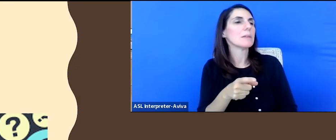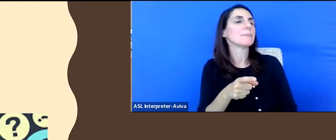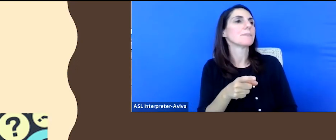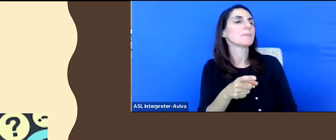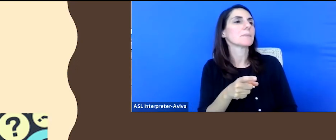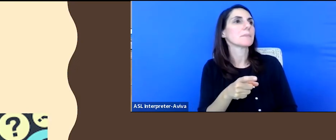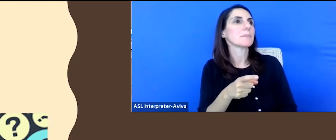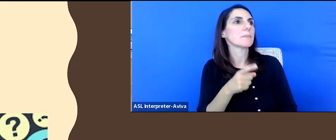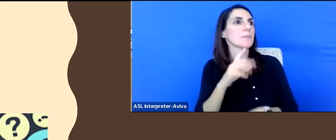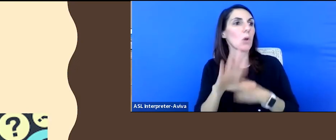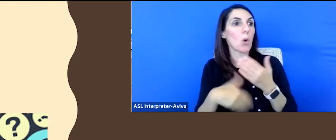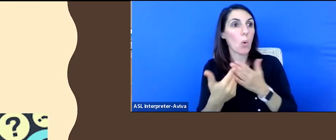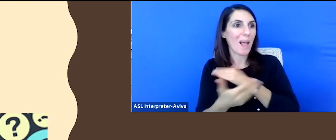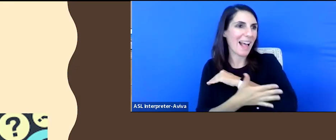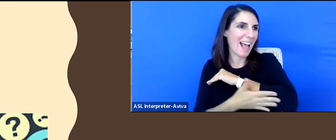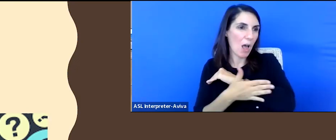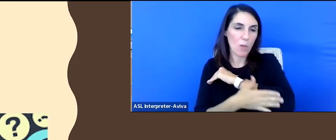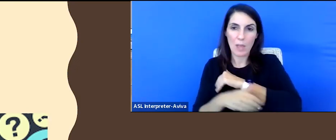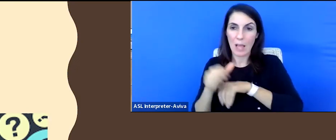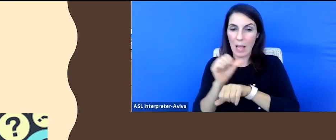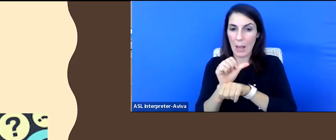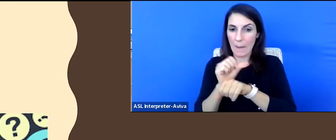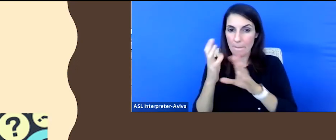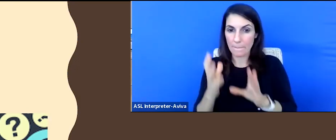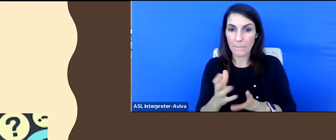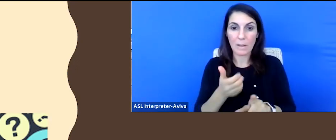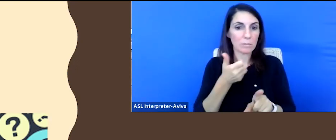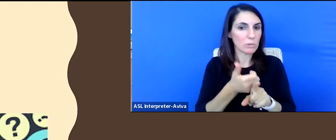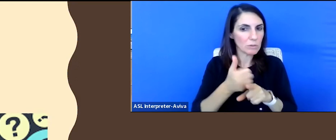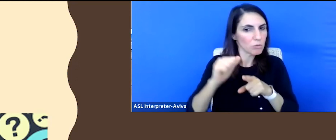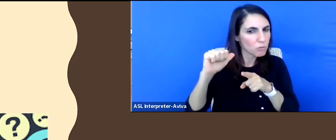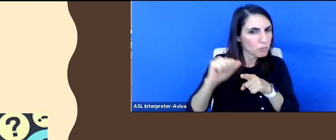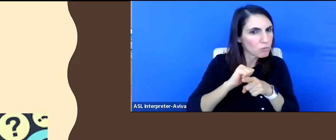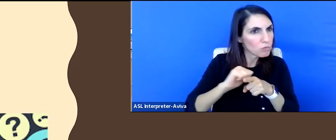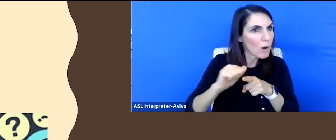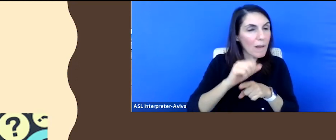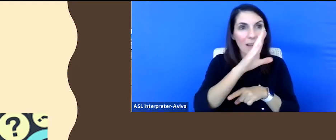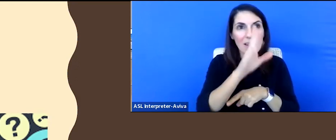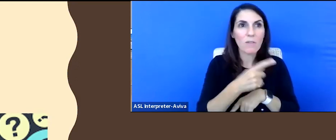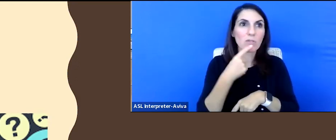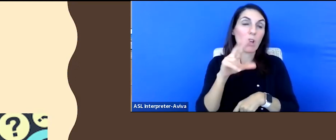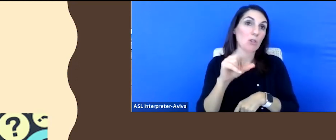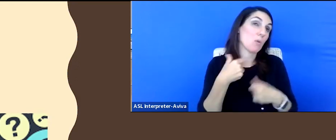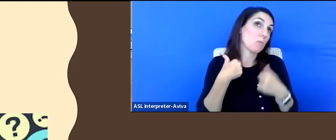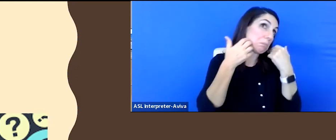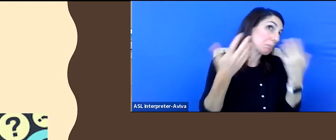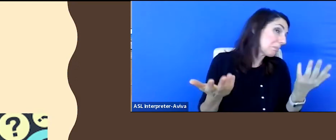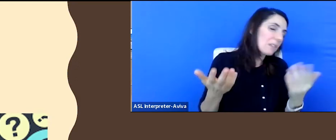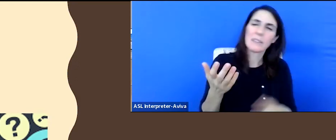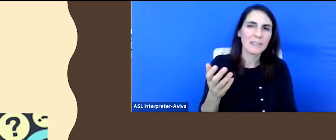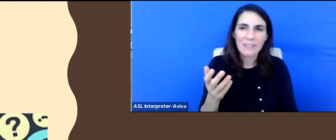that all of the county employees are being able and being trained to not say no, I don't know, but